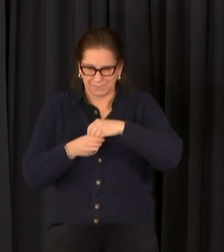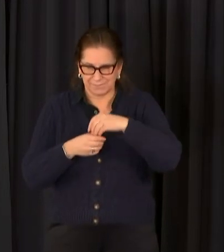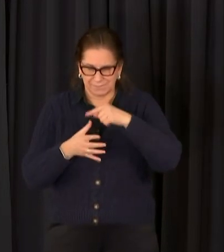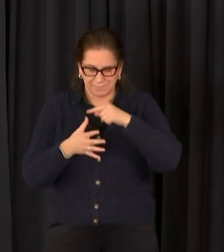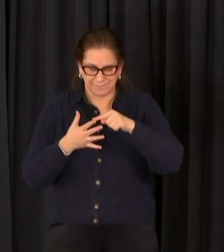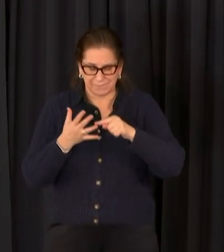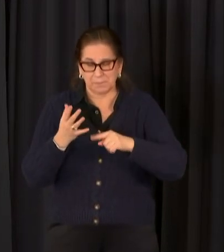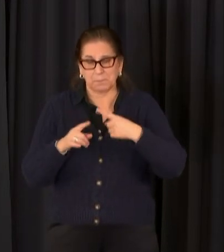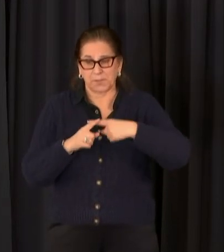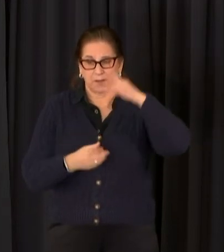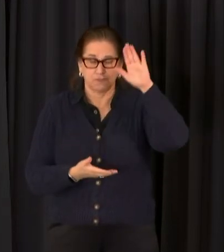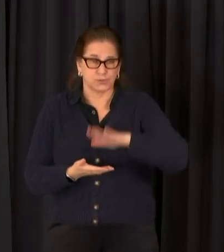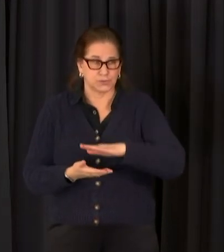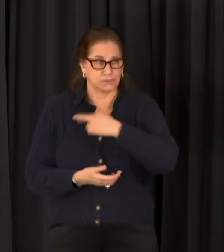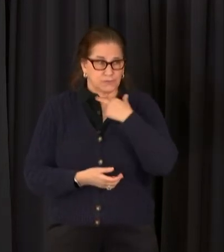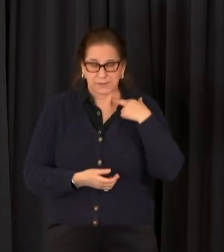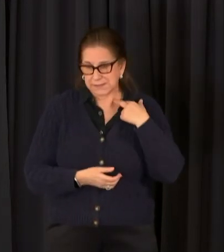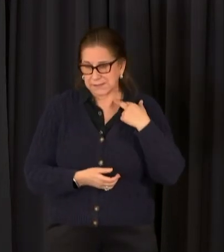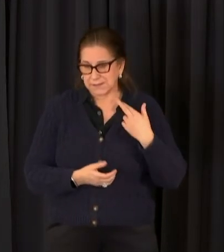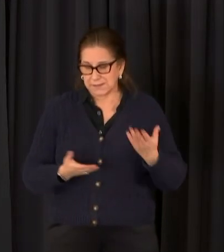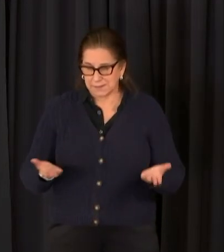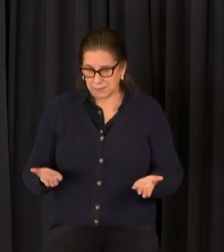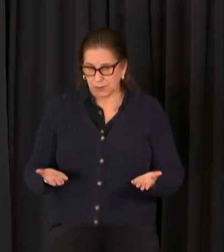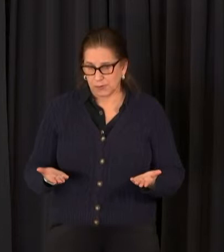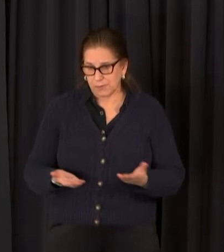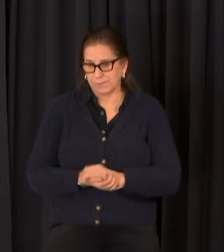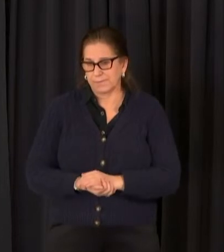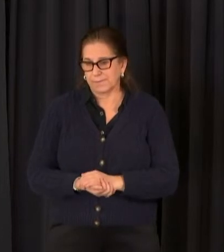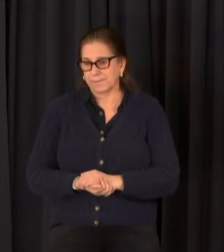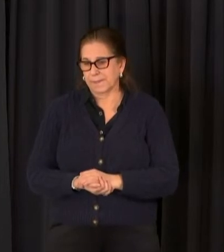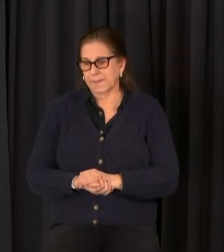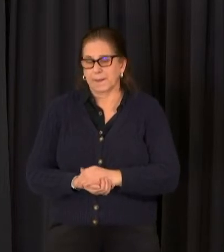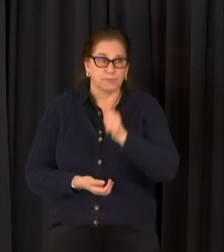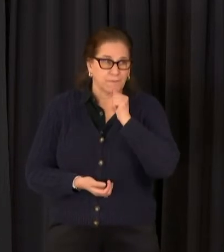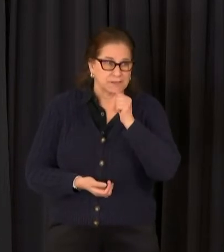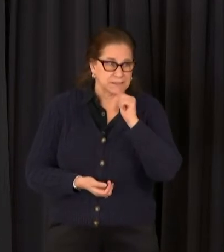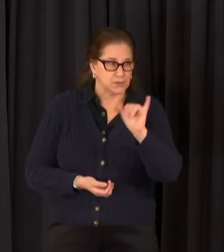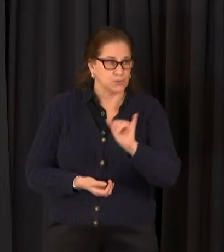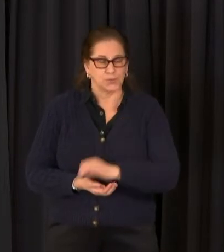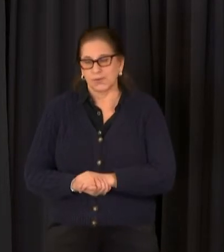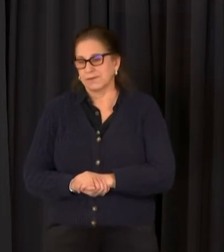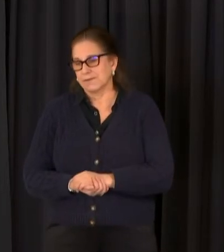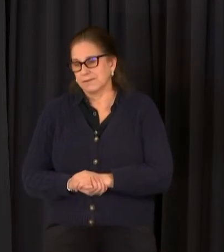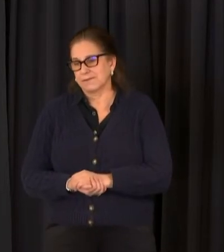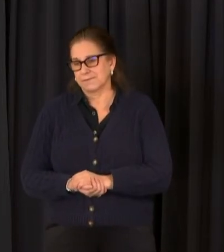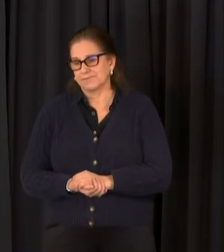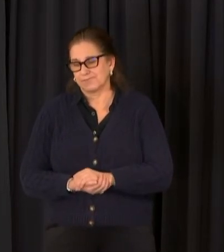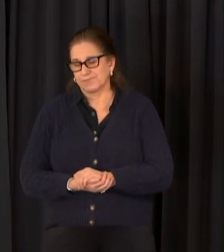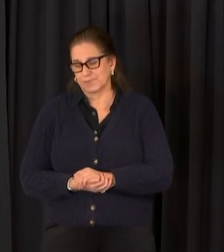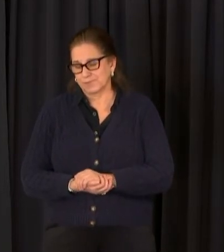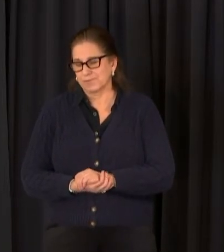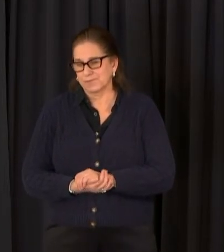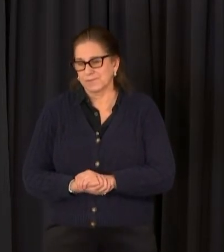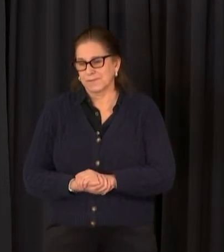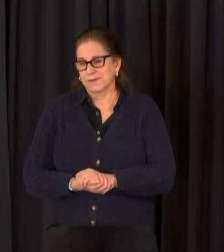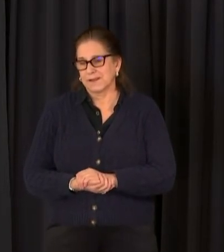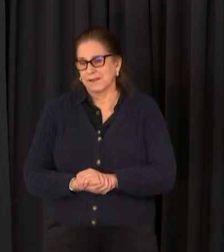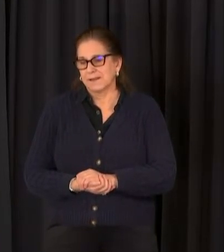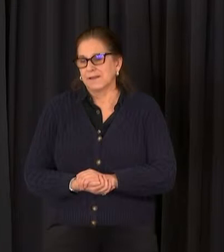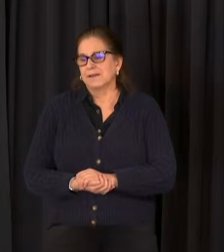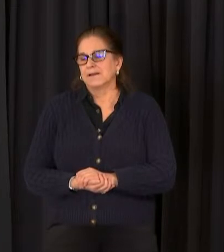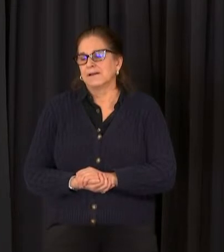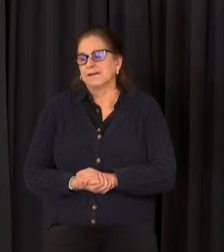low-risk procedure, some people do still want to have some level of privacy when they're being vaccinated by a healthcare professional.